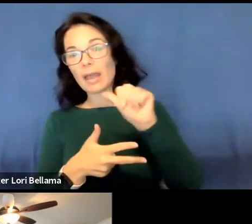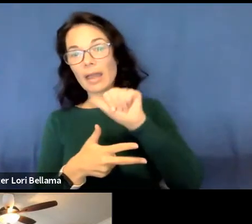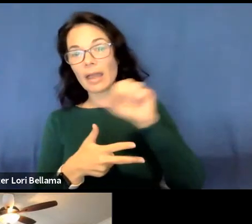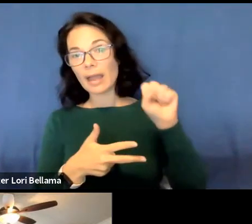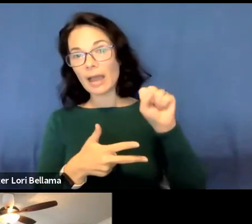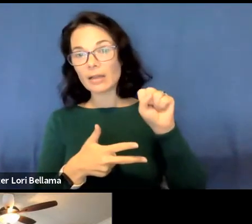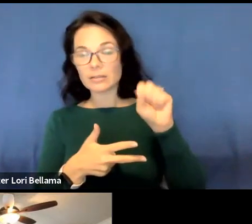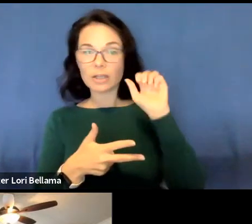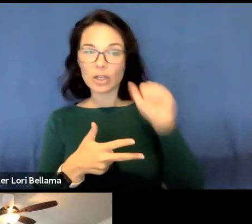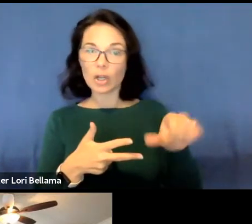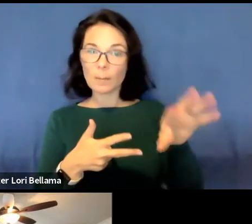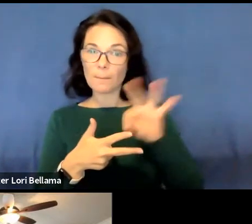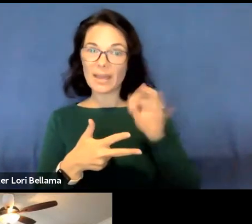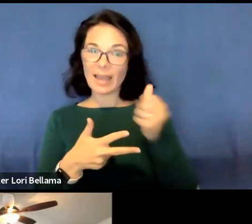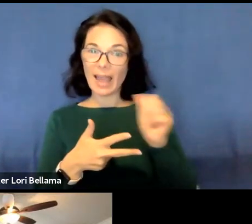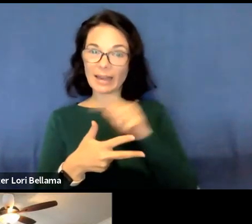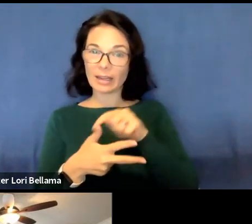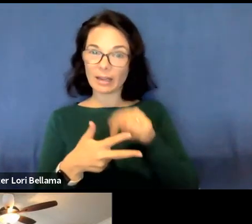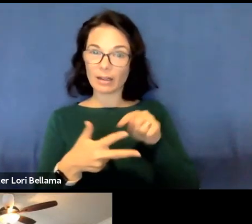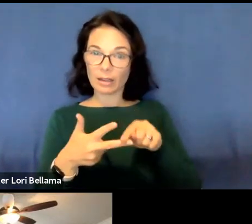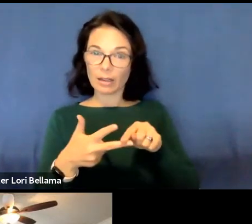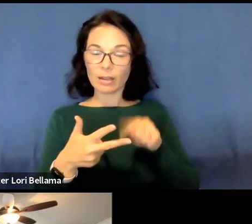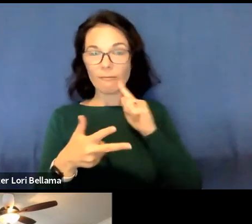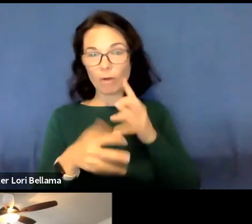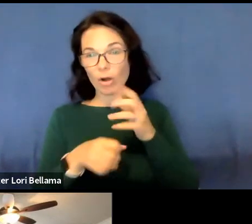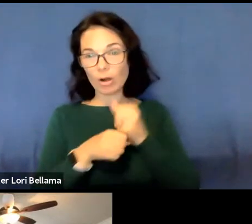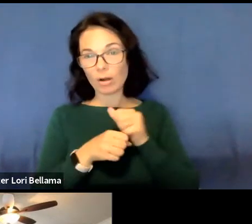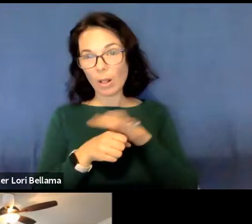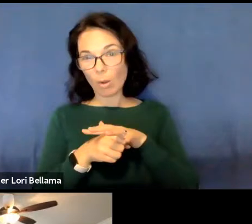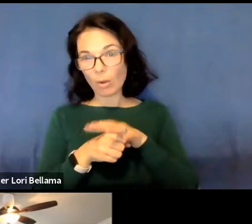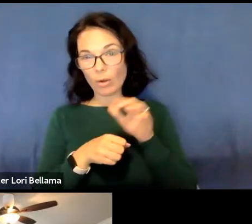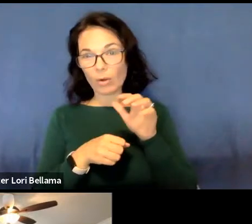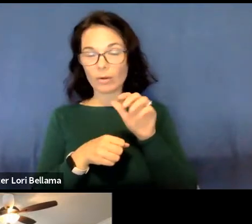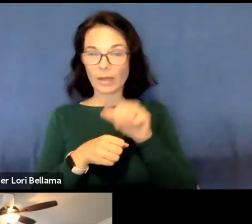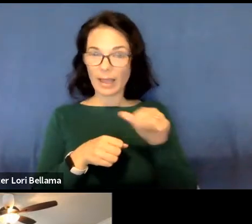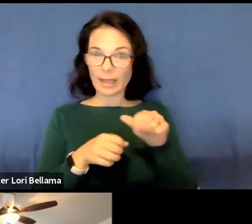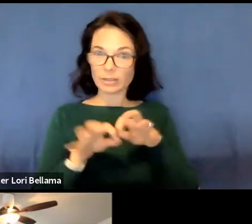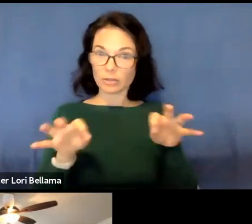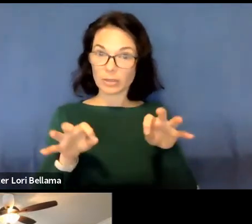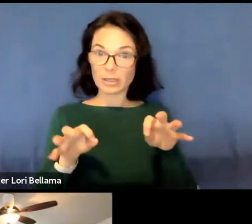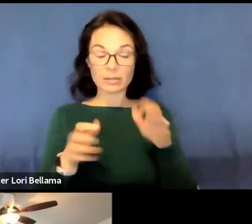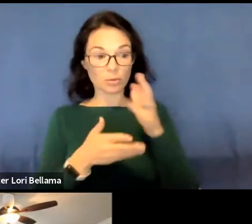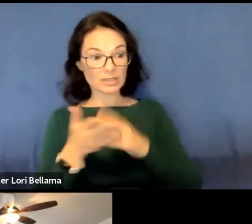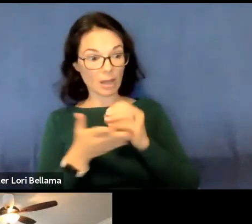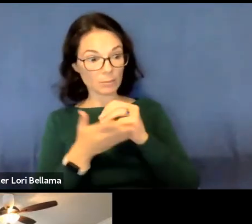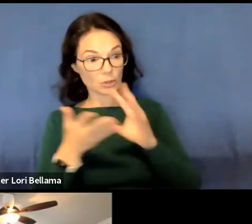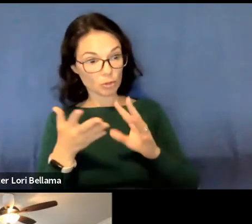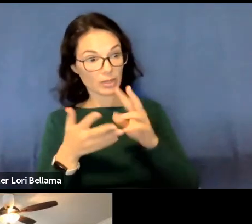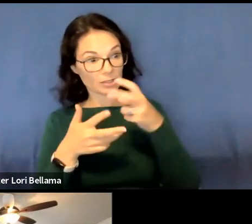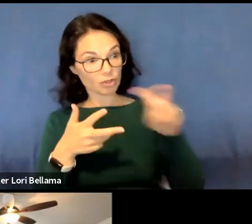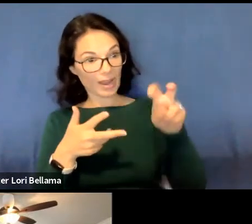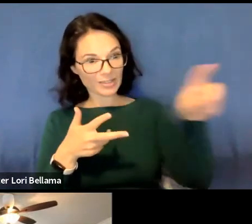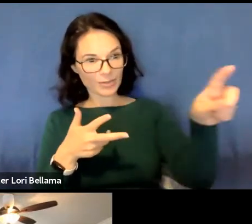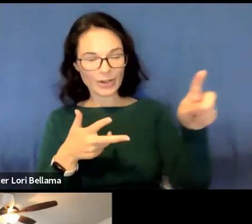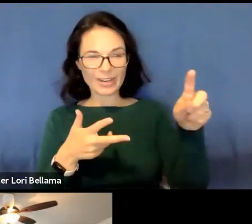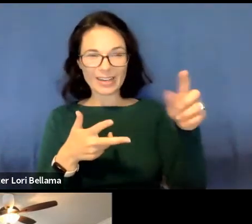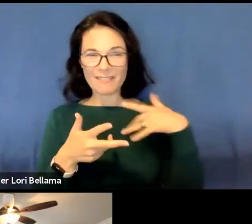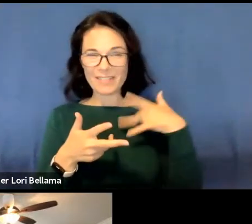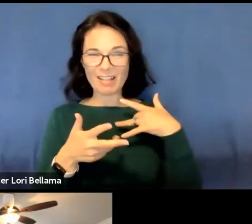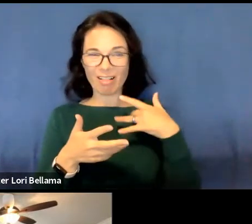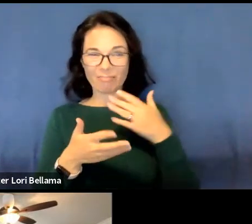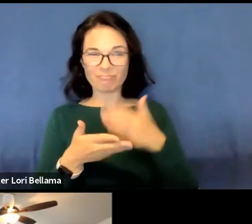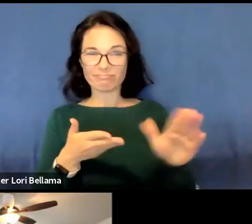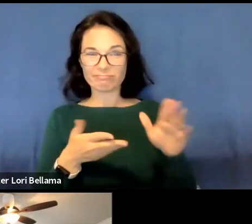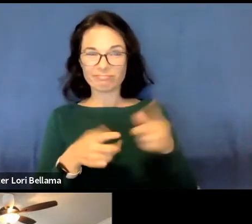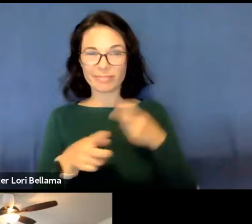to earn a local associate's degree. Currently, our students who are transfer bound kind of get left out of the local